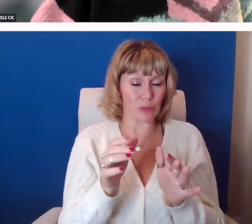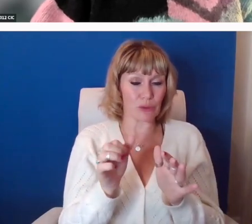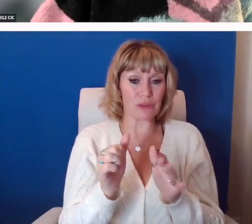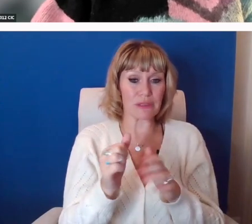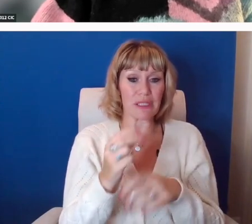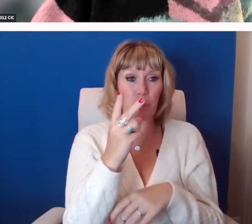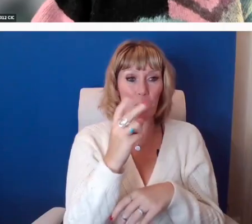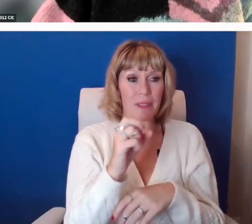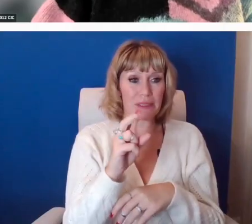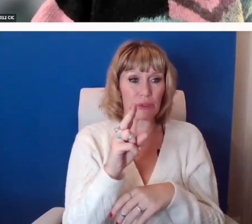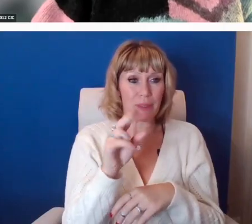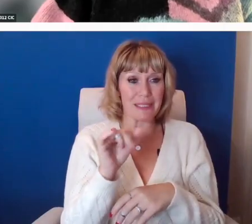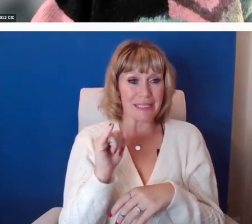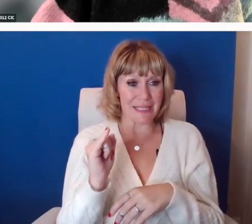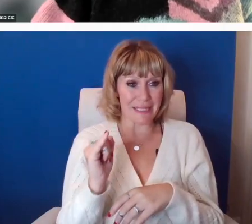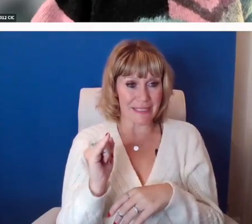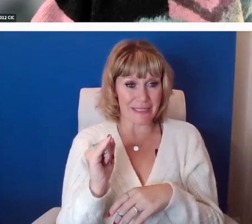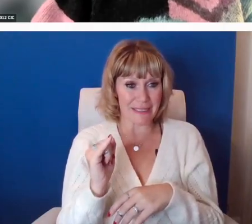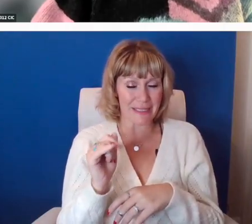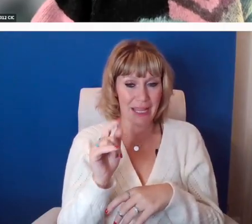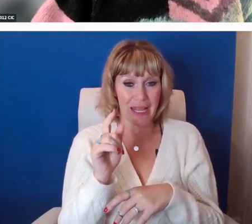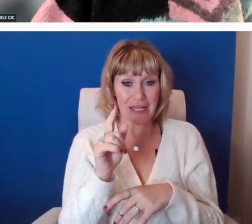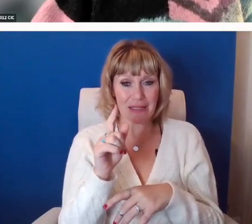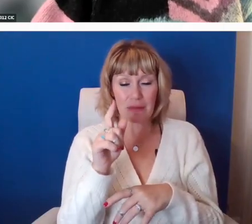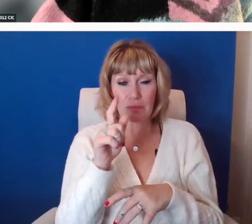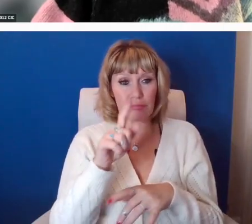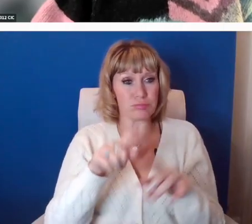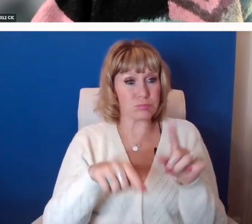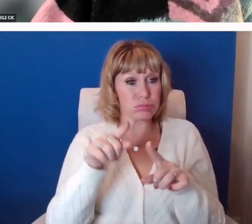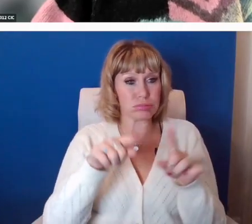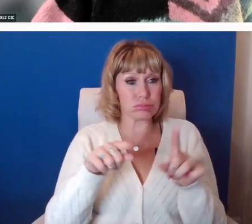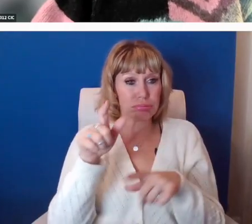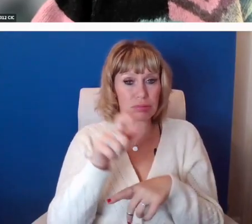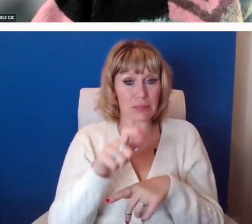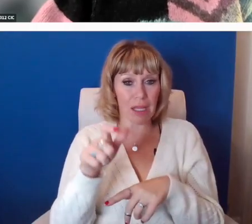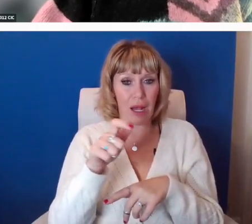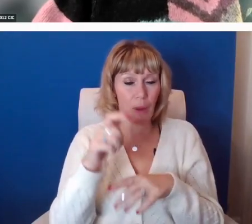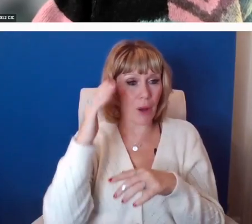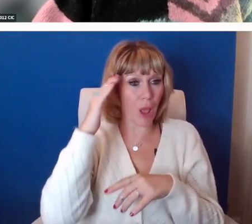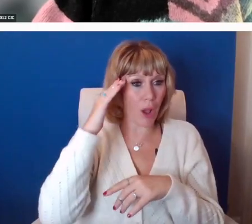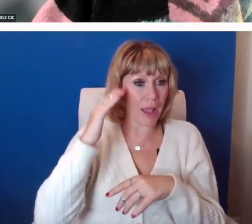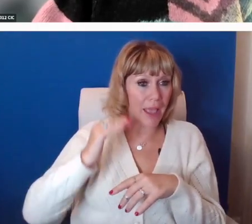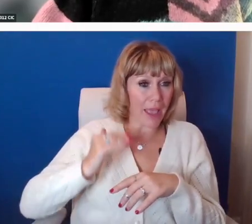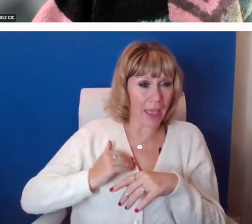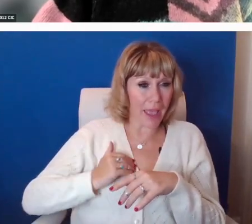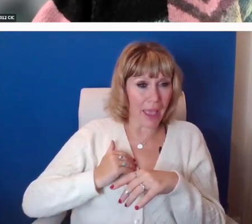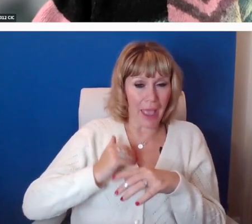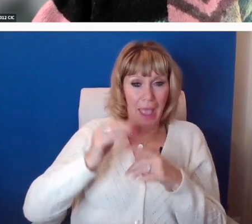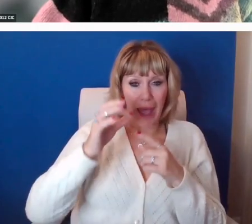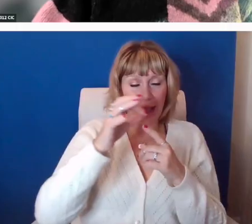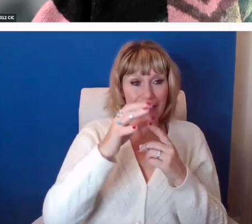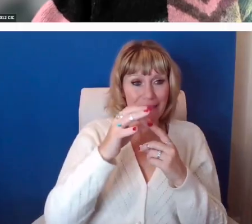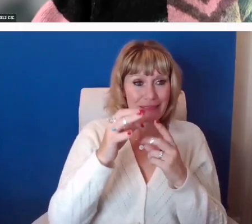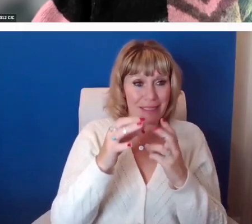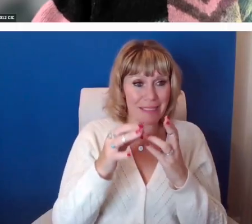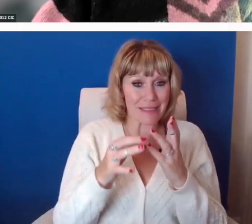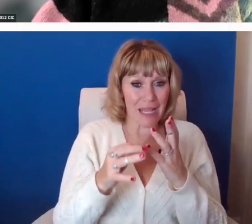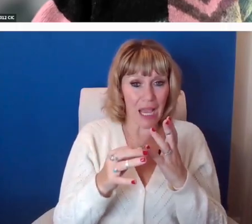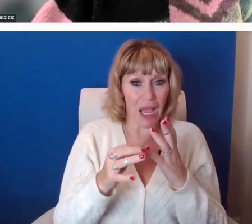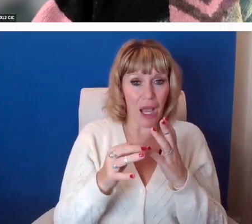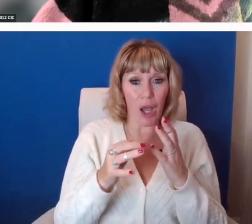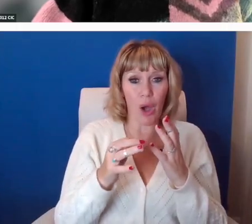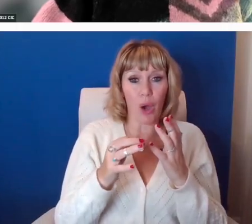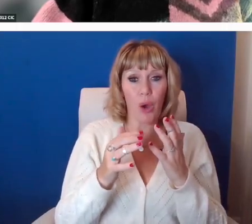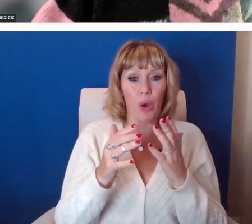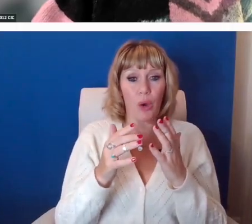2026. It's a multicolored image of a woman with long hair, duplicated with detail of thorn and roses below